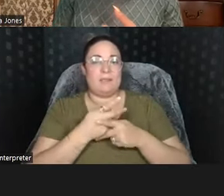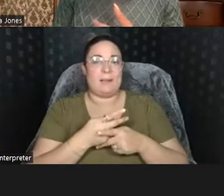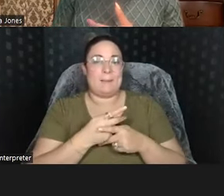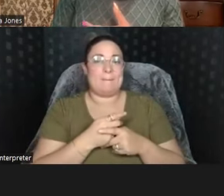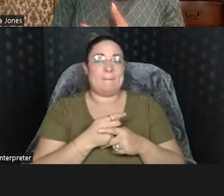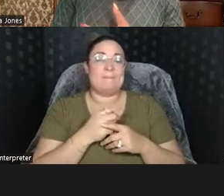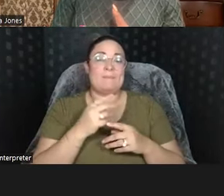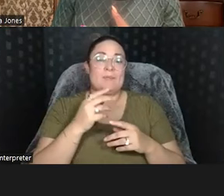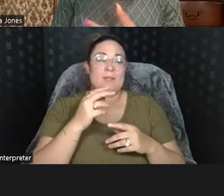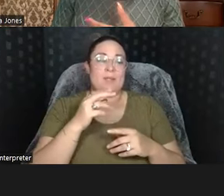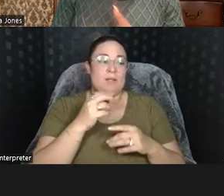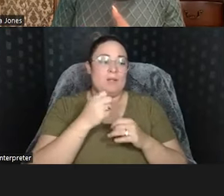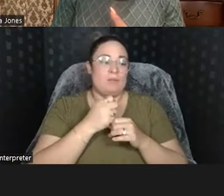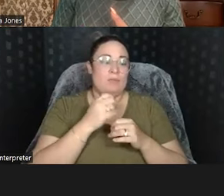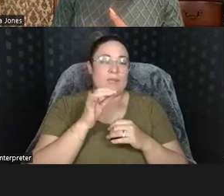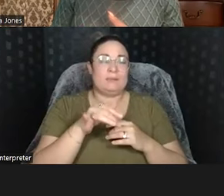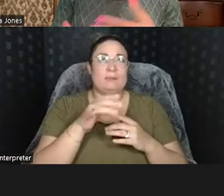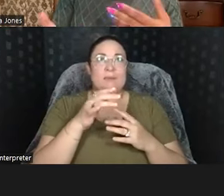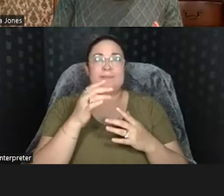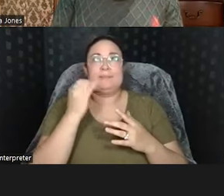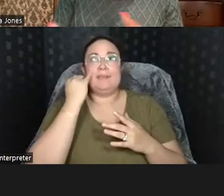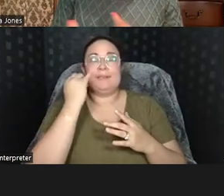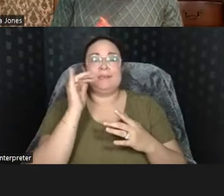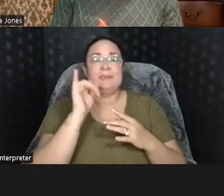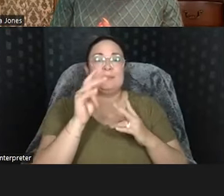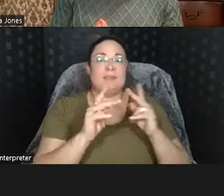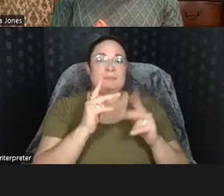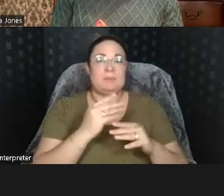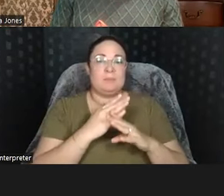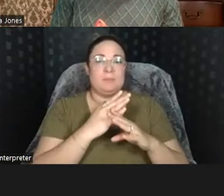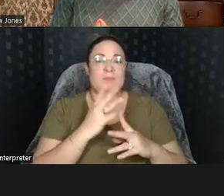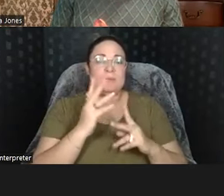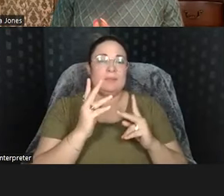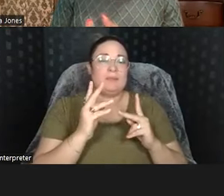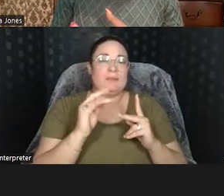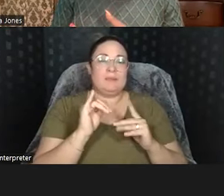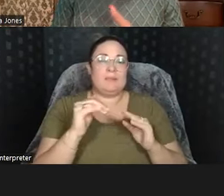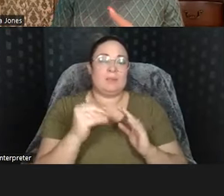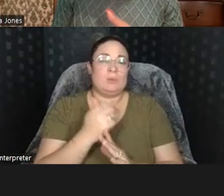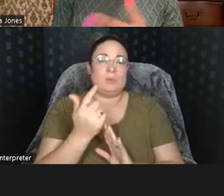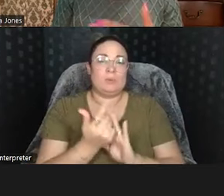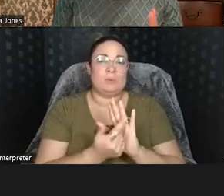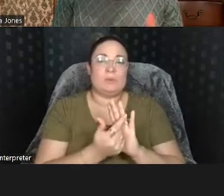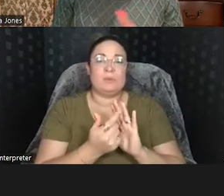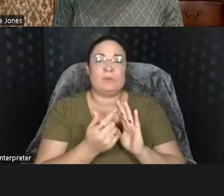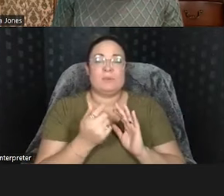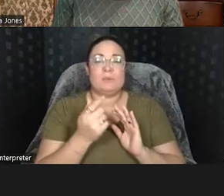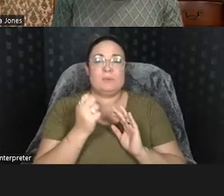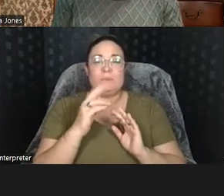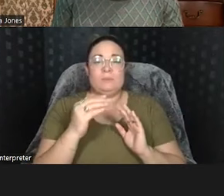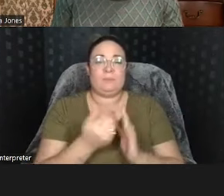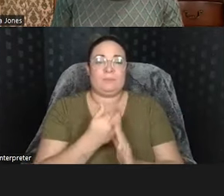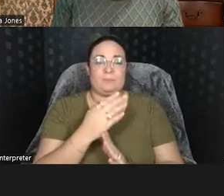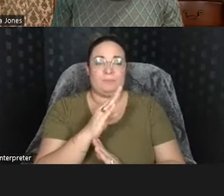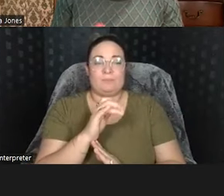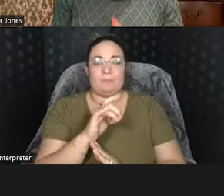It creates the rationale to prevent people from, as a new law by Senator, or a new bill sponsored by